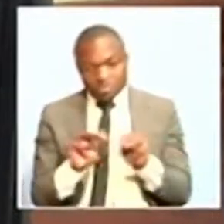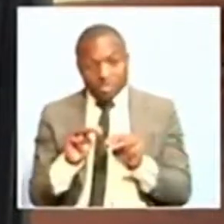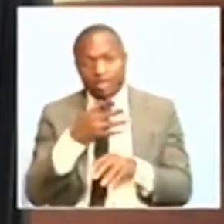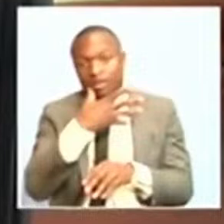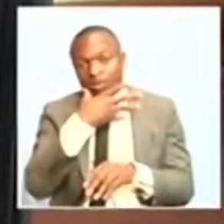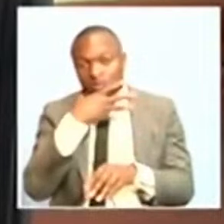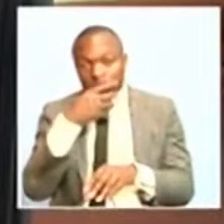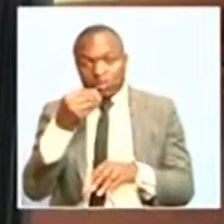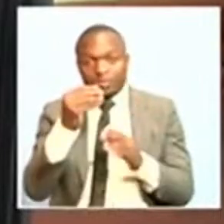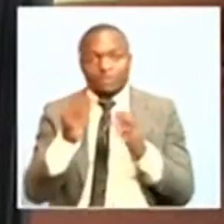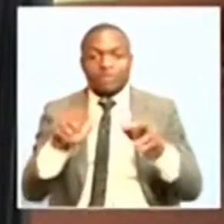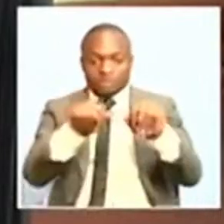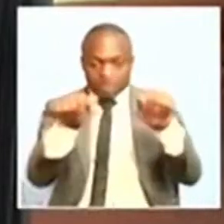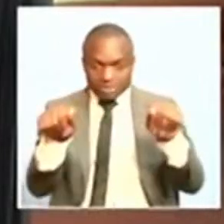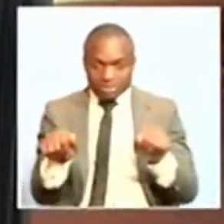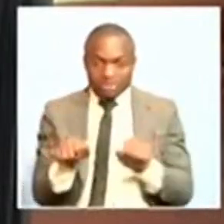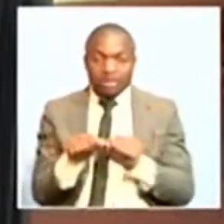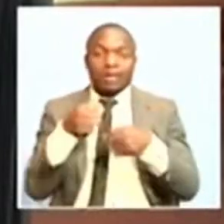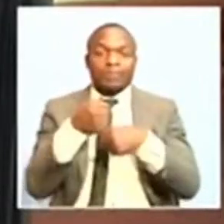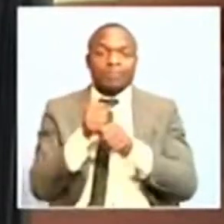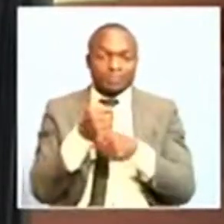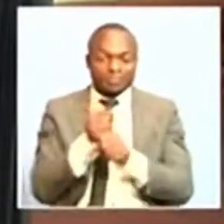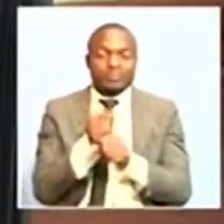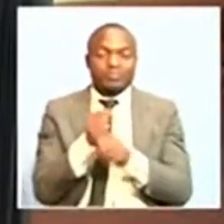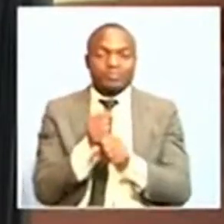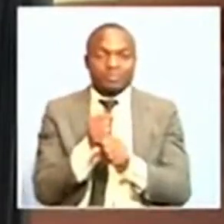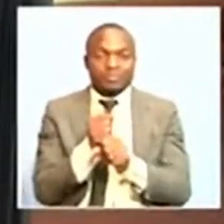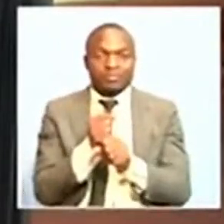Commissioner General to make the exemptions.